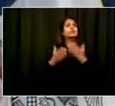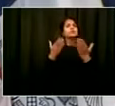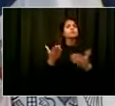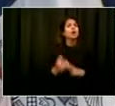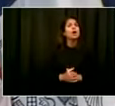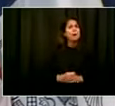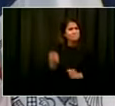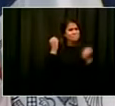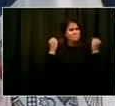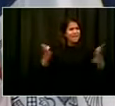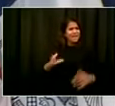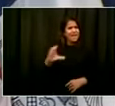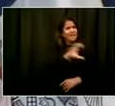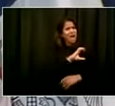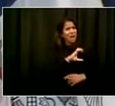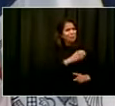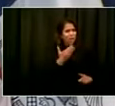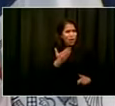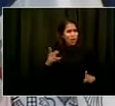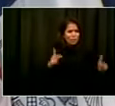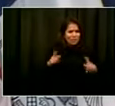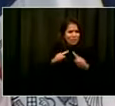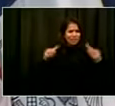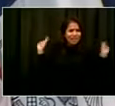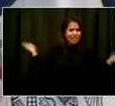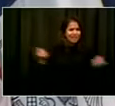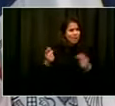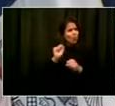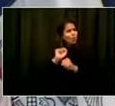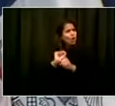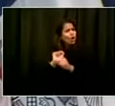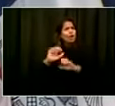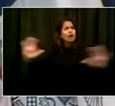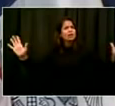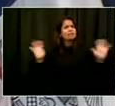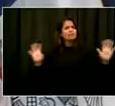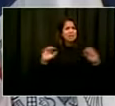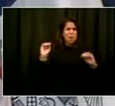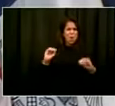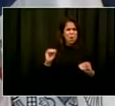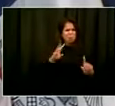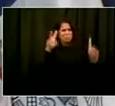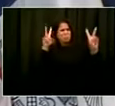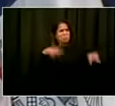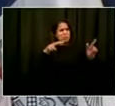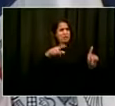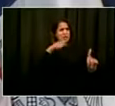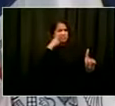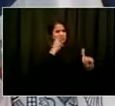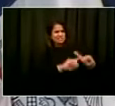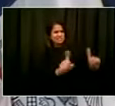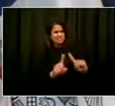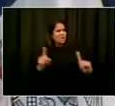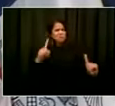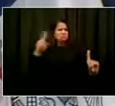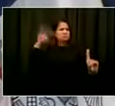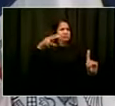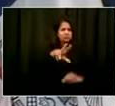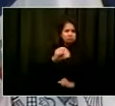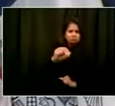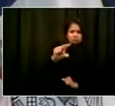overcome. You're going to find that in officers of all different backgrounds. And then you'll find officers who may have a more conservative view as well. But you're